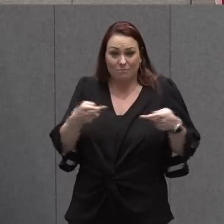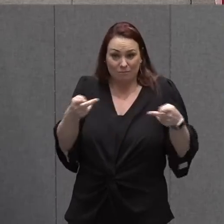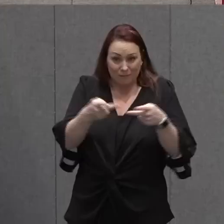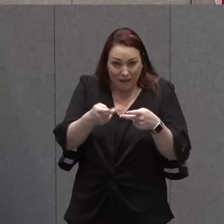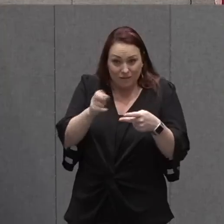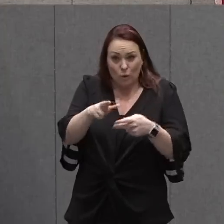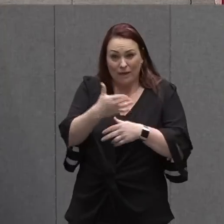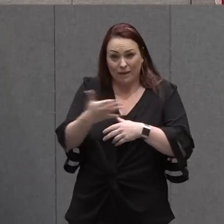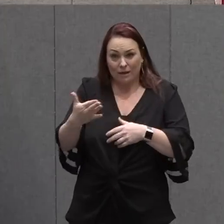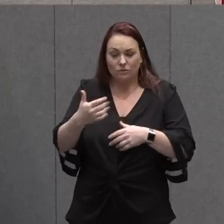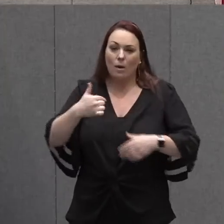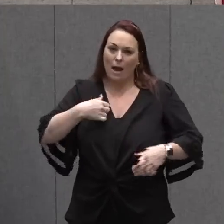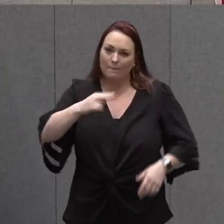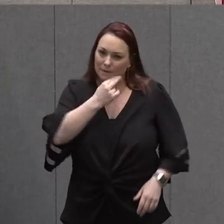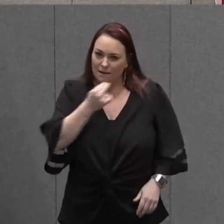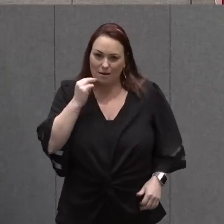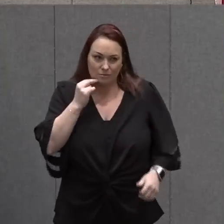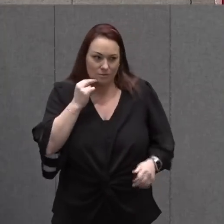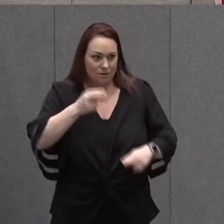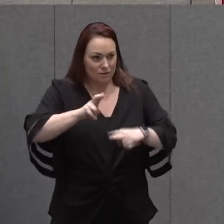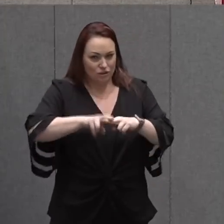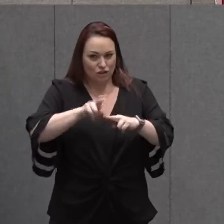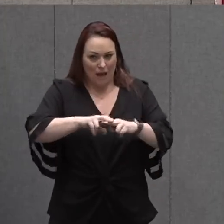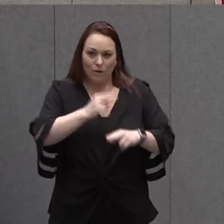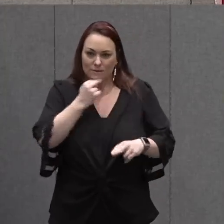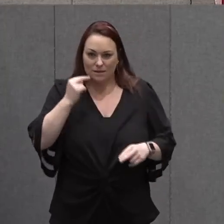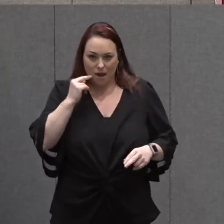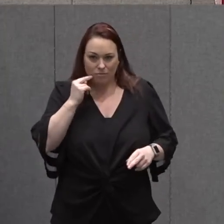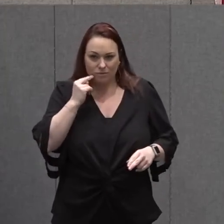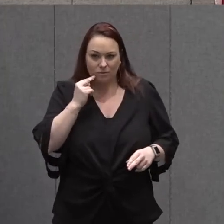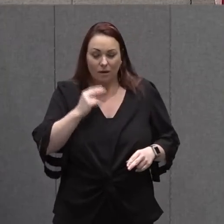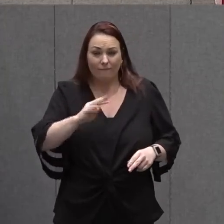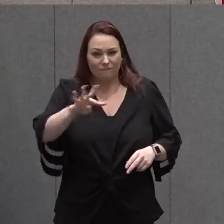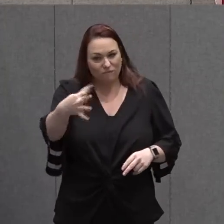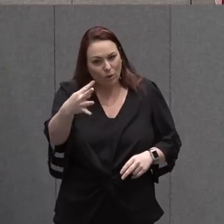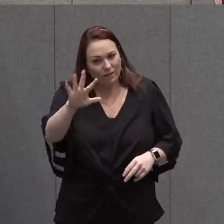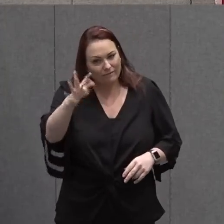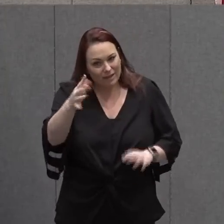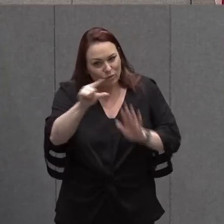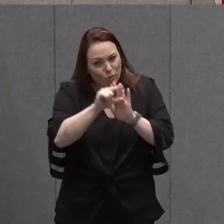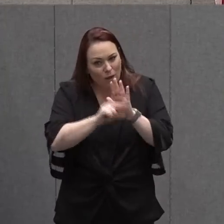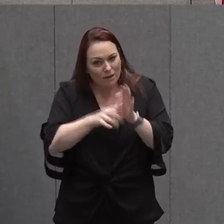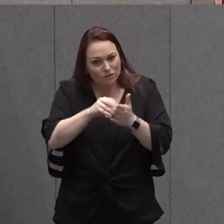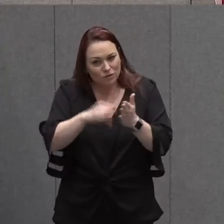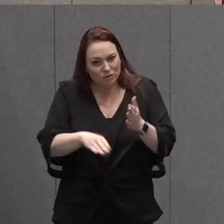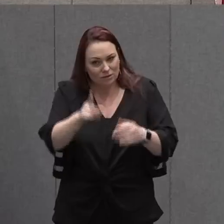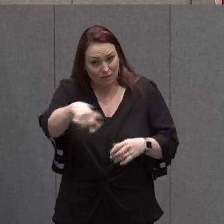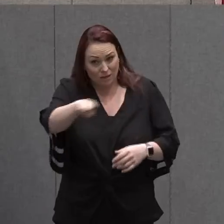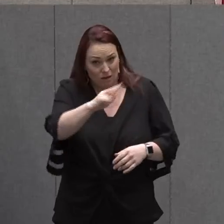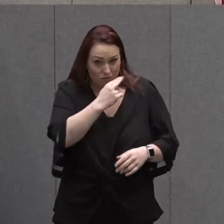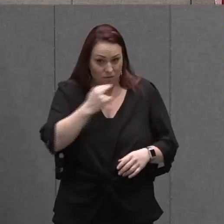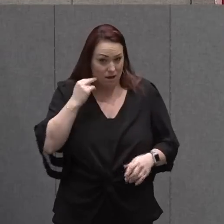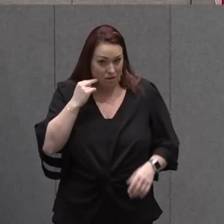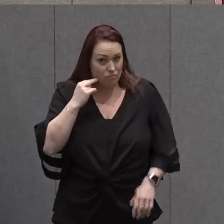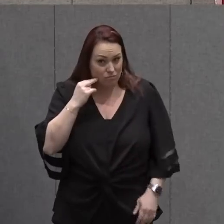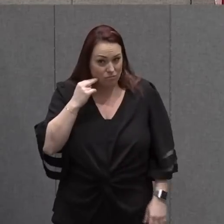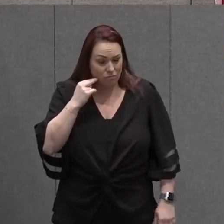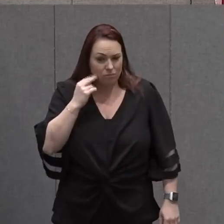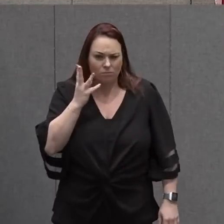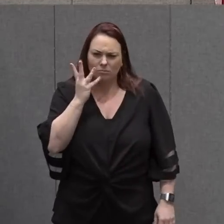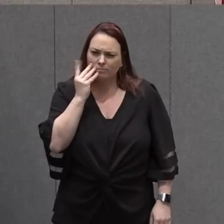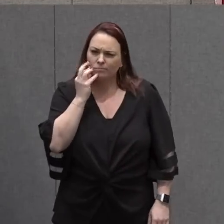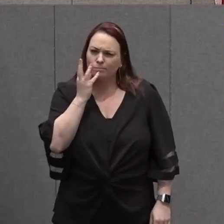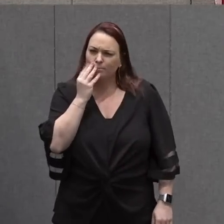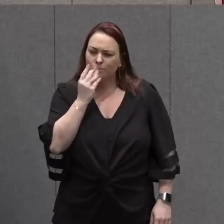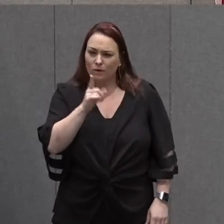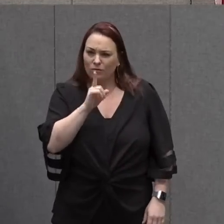thing. Our 4th, 5th grade students? Those are nouns. Really? Yeah. Ah. Crazy